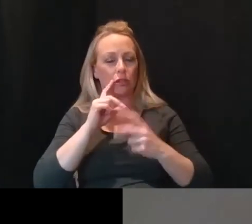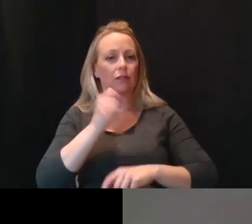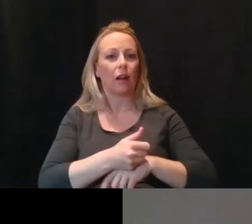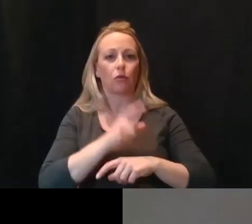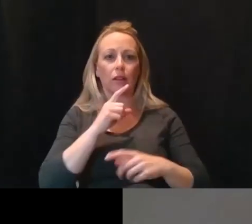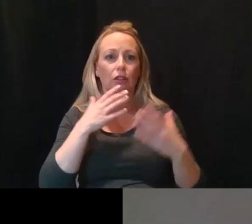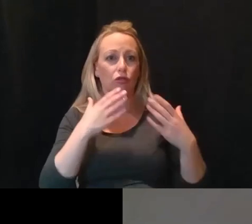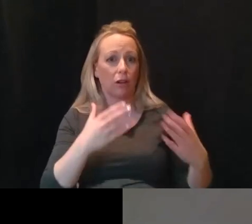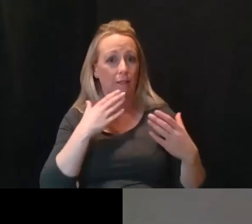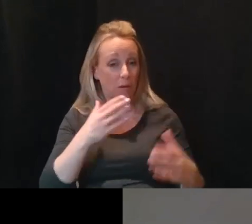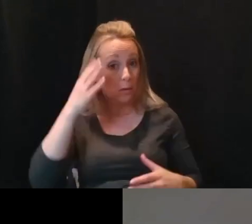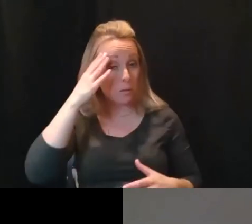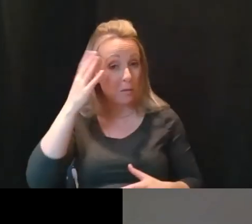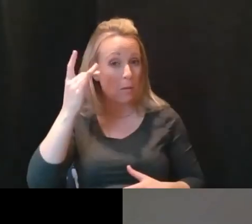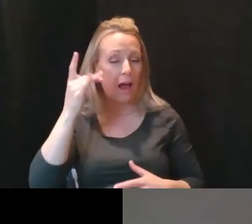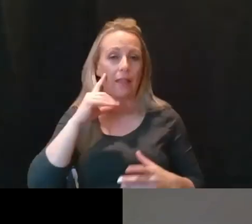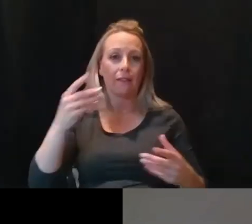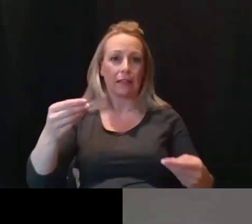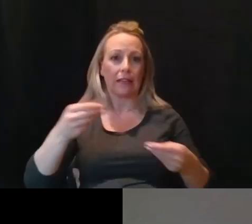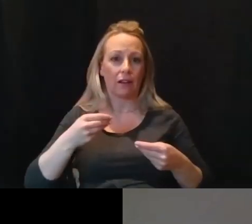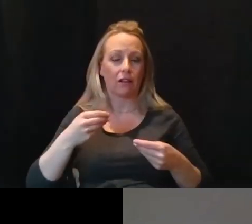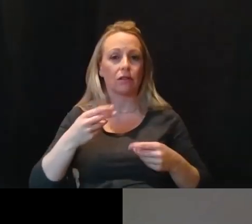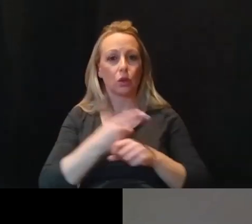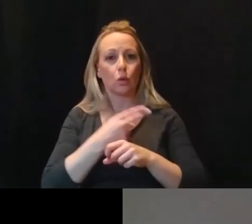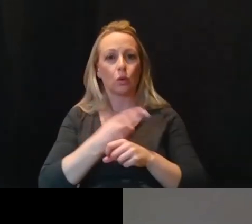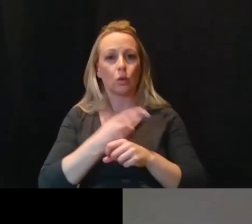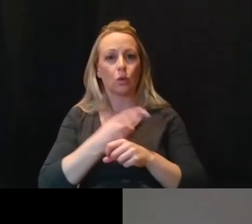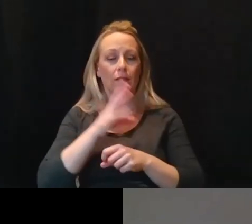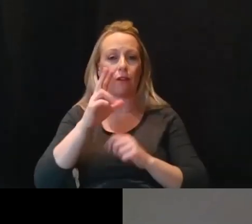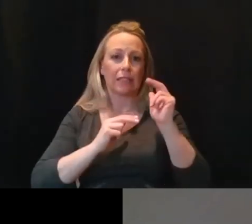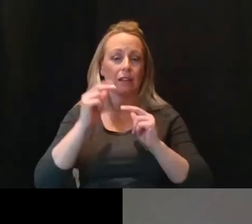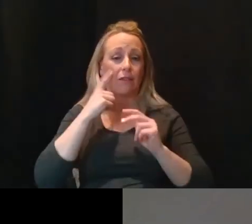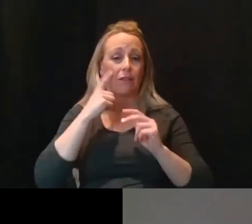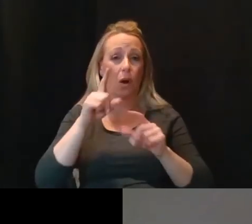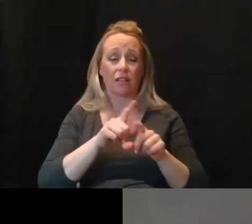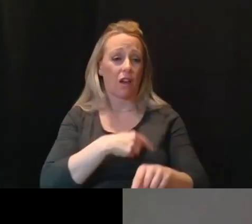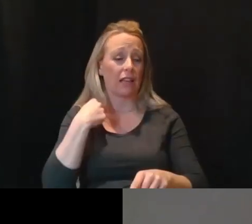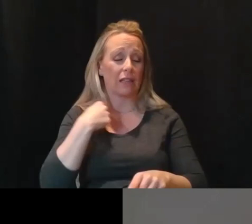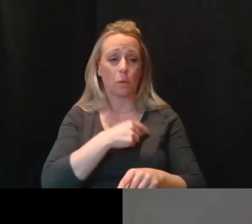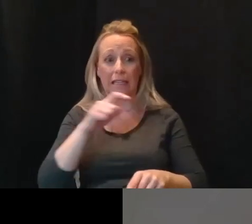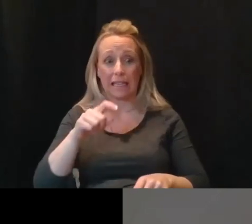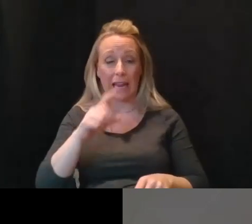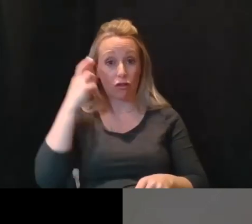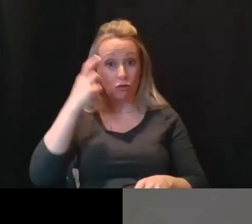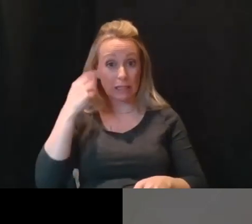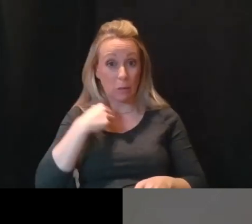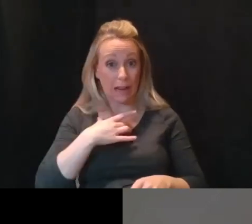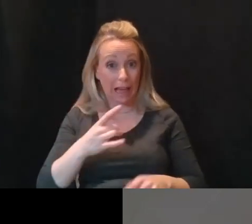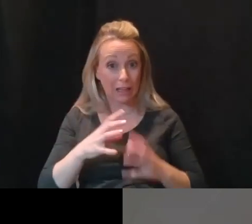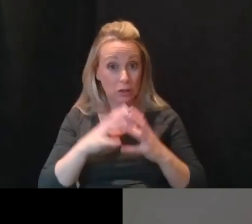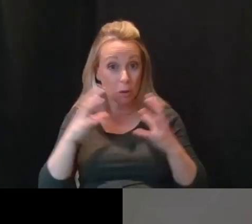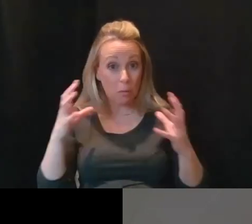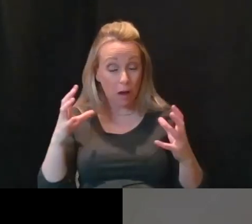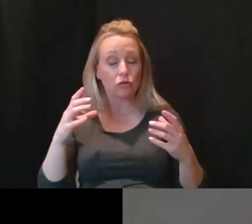they have given us use of their facility for as long as we need it. And the reason why we like it so much is that while